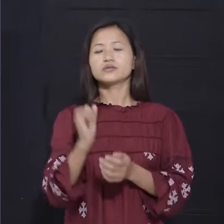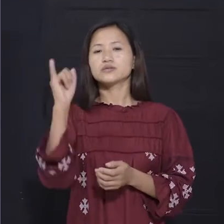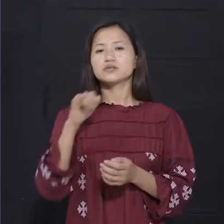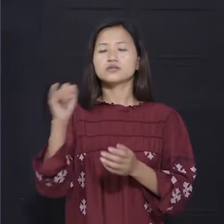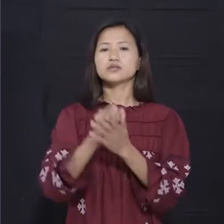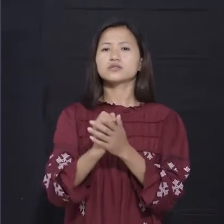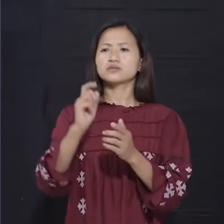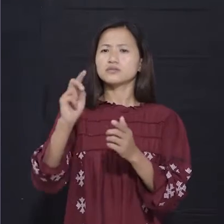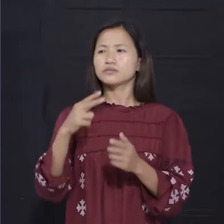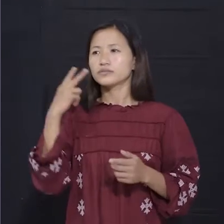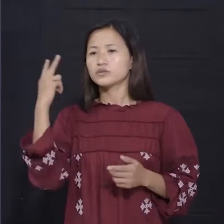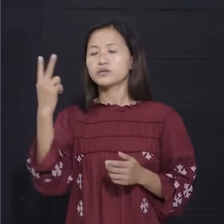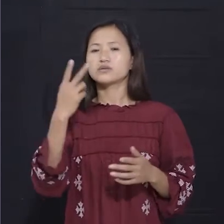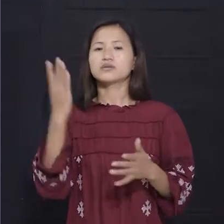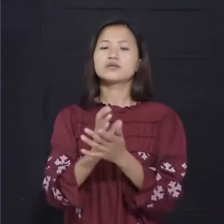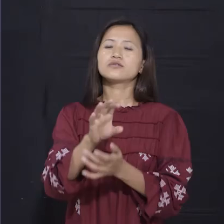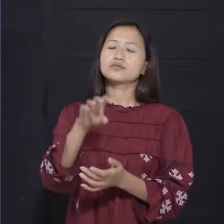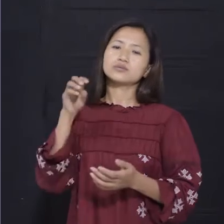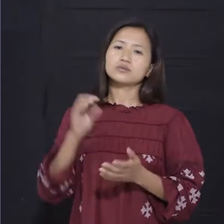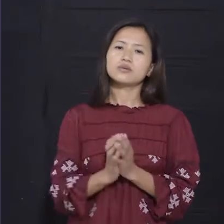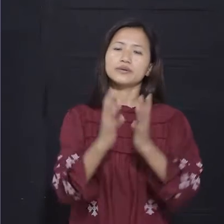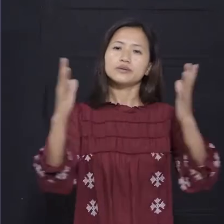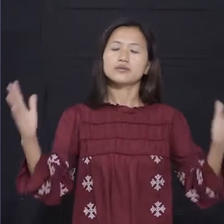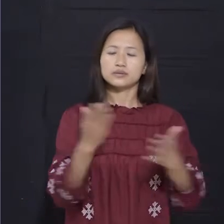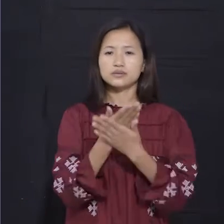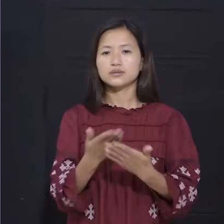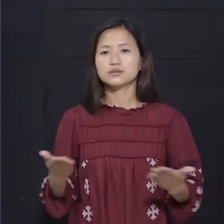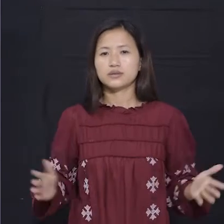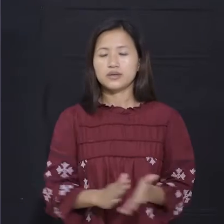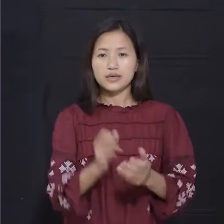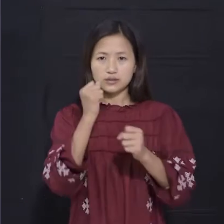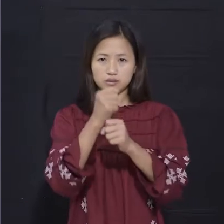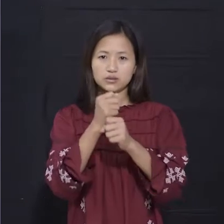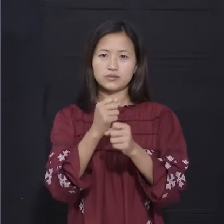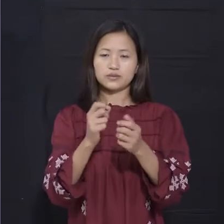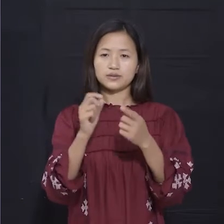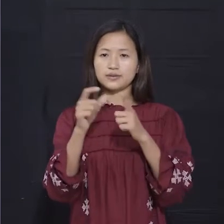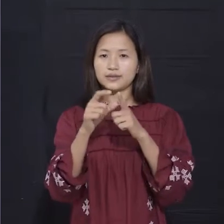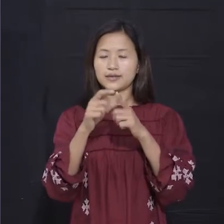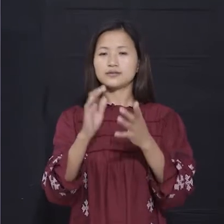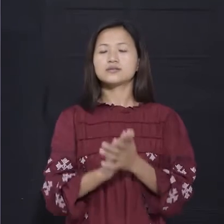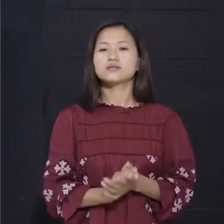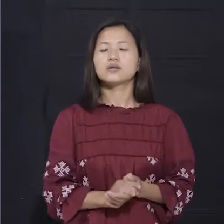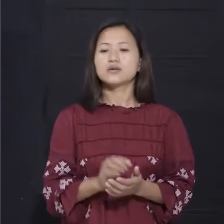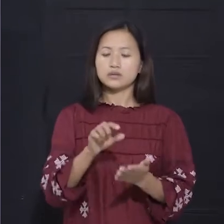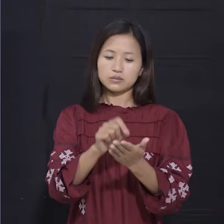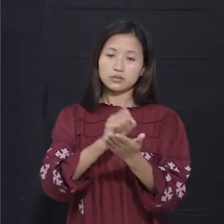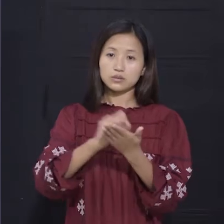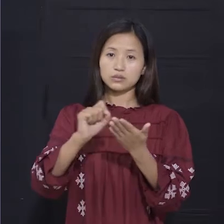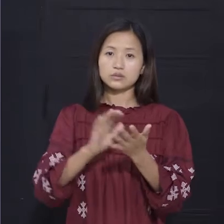years journey, he found so many things, he observed so many things in the Gupta dynasty, and he noted all